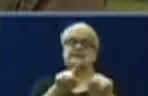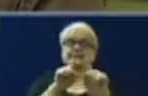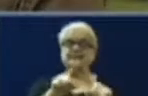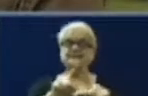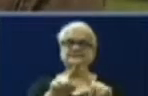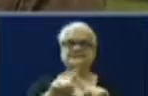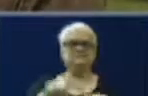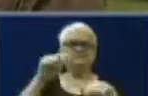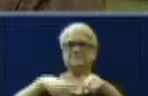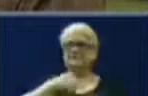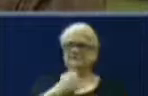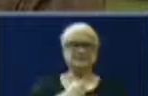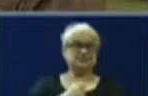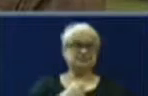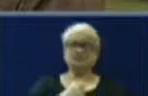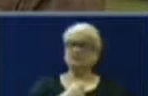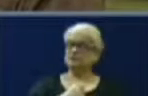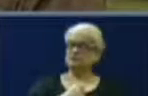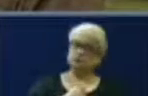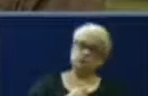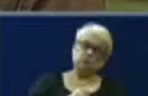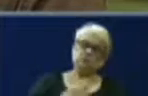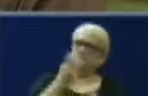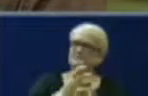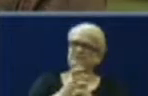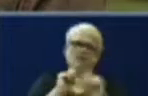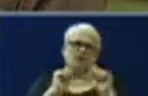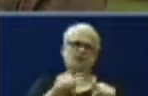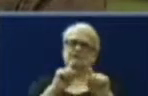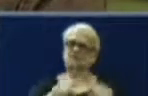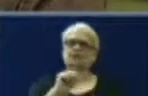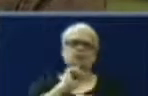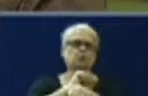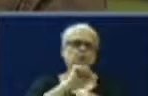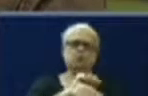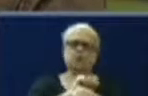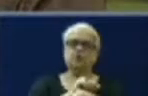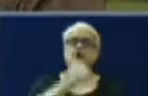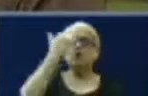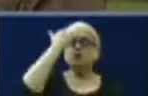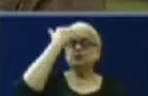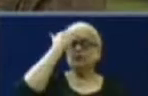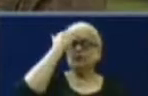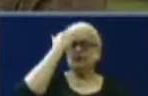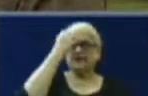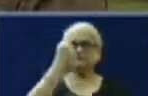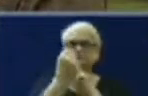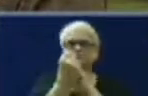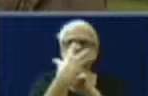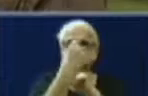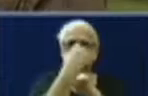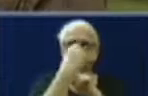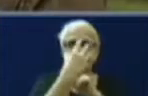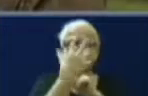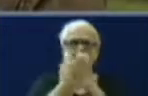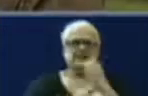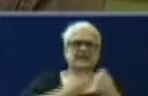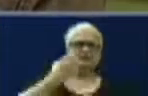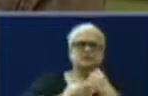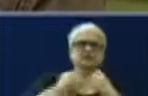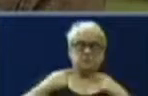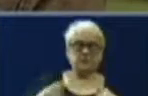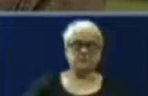But this year, it is a real struggle to go to work, knowing I will be verbally, emotionally, and quite possibly